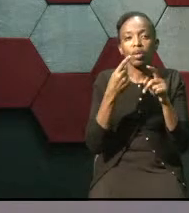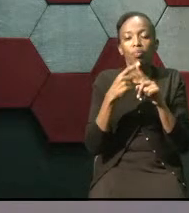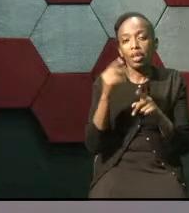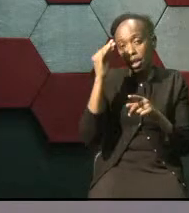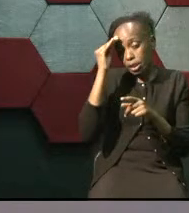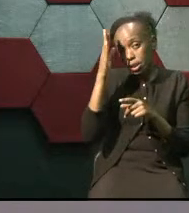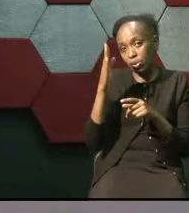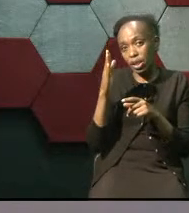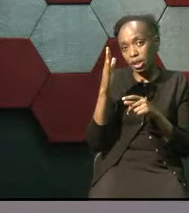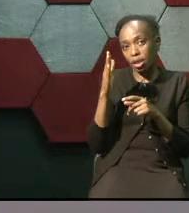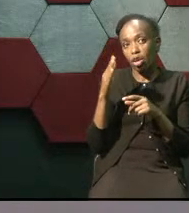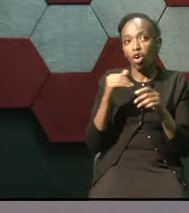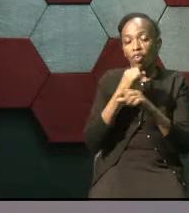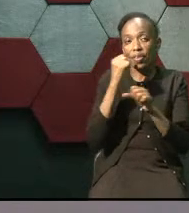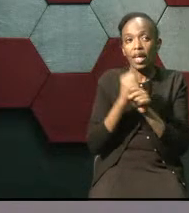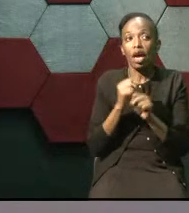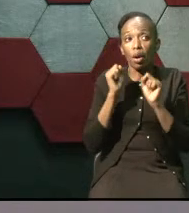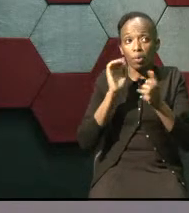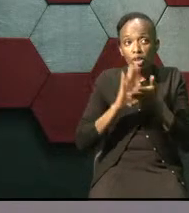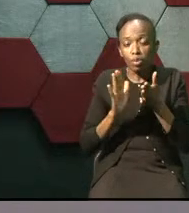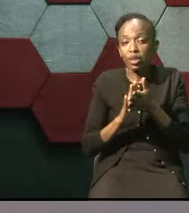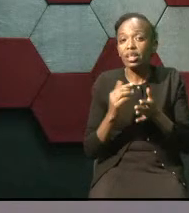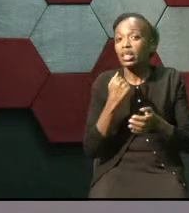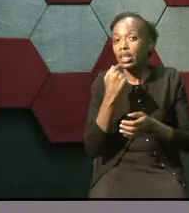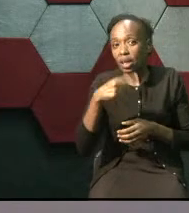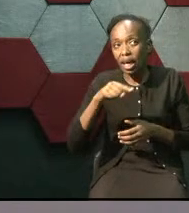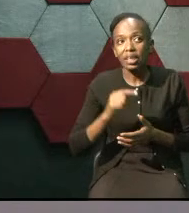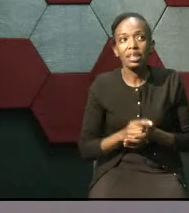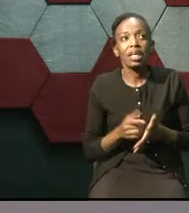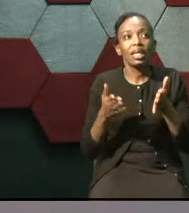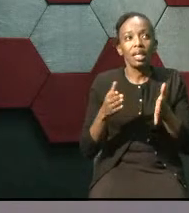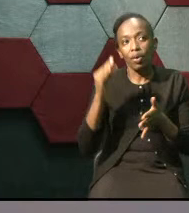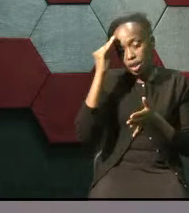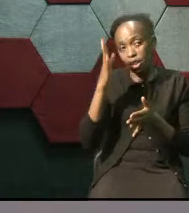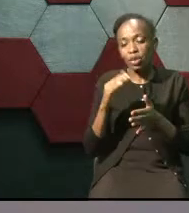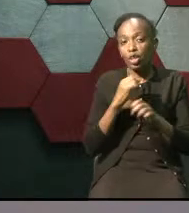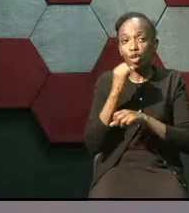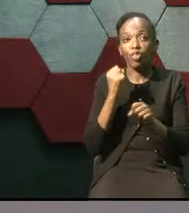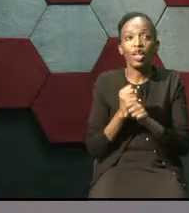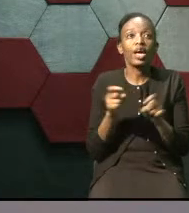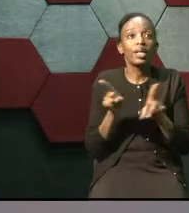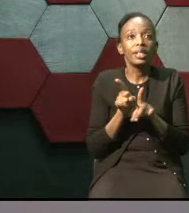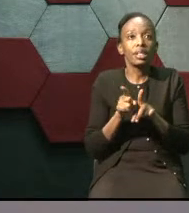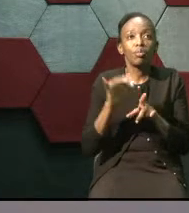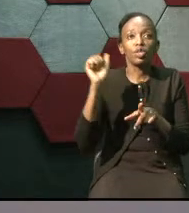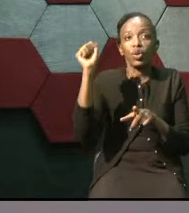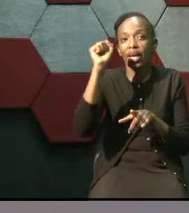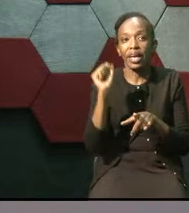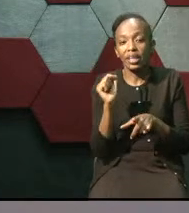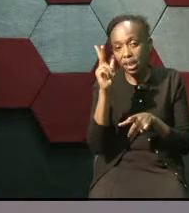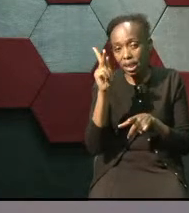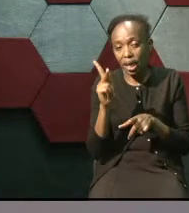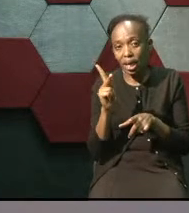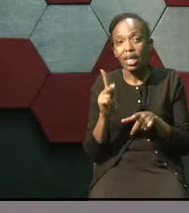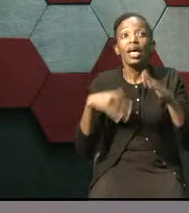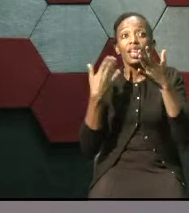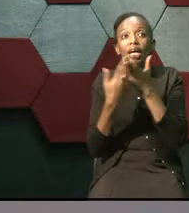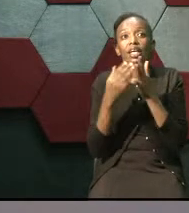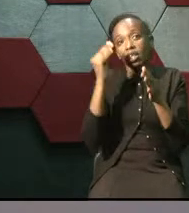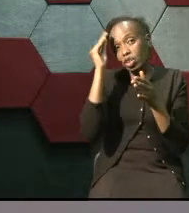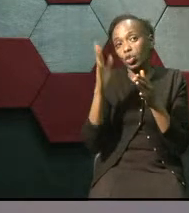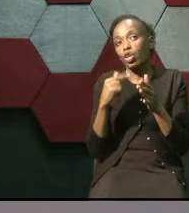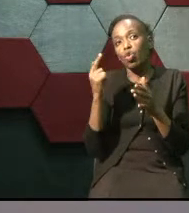Student of the Year. Can you quickly tell us what that's about? So the Student of the Year is just for YSK appreciating students who